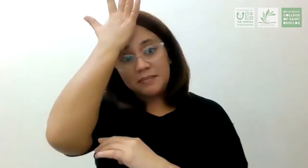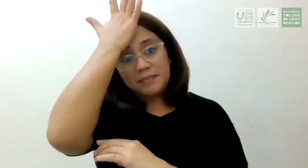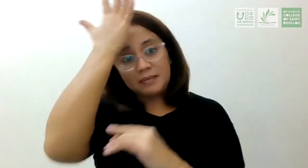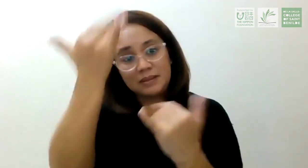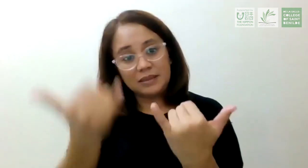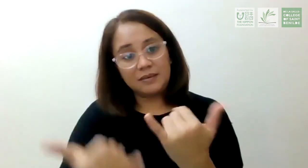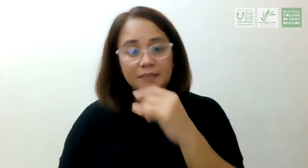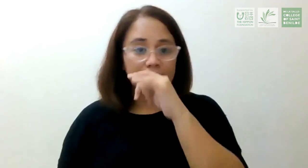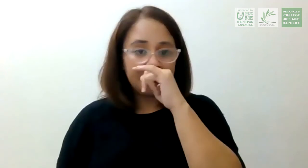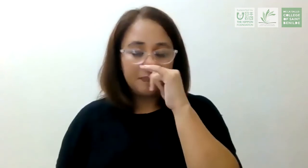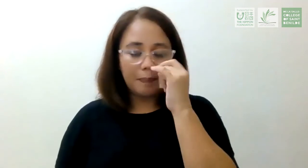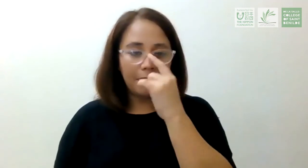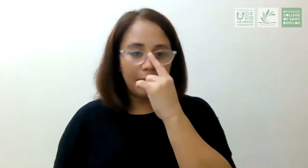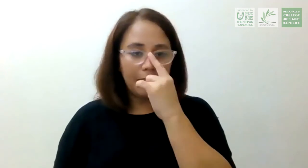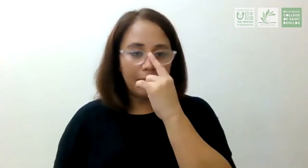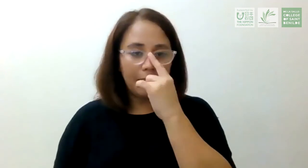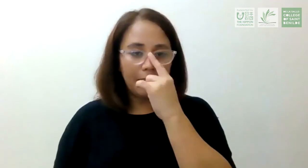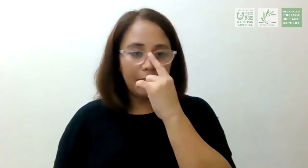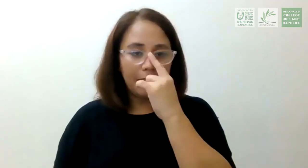So maybe I have